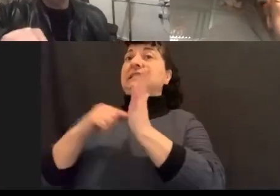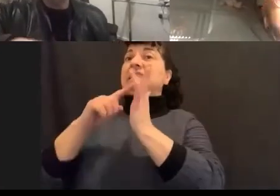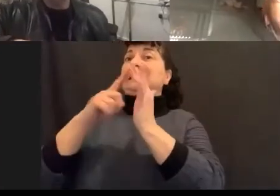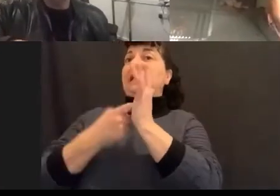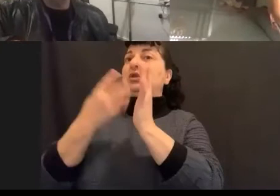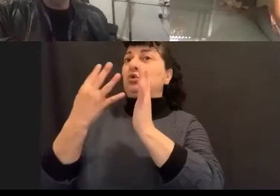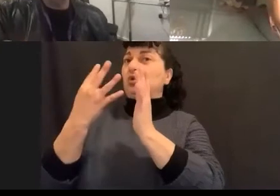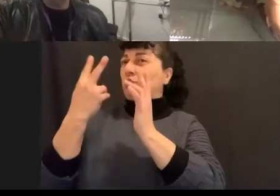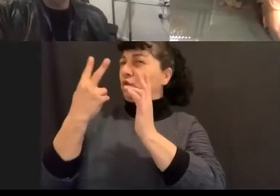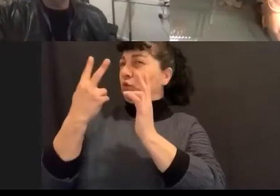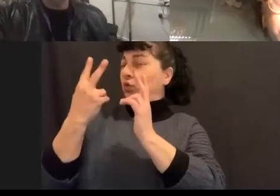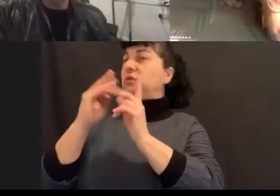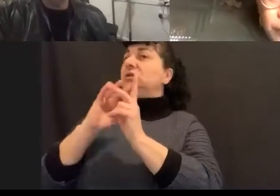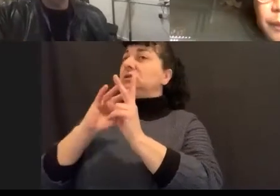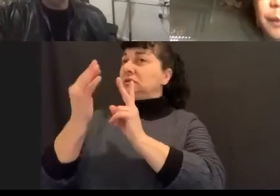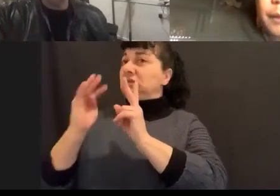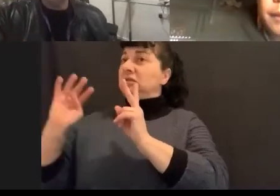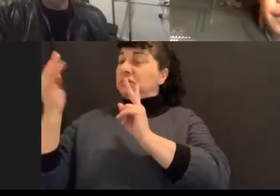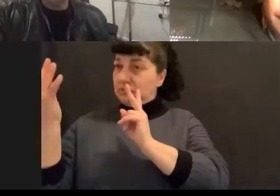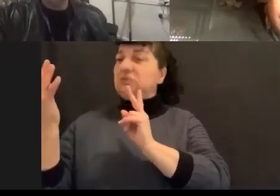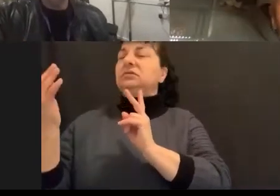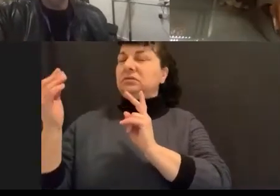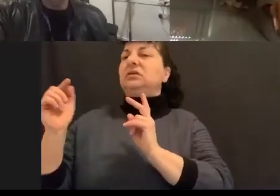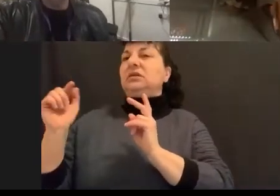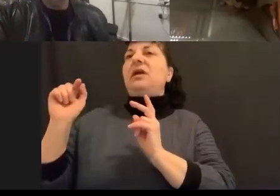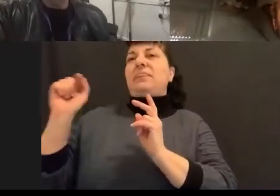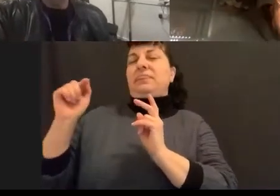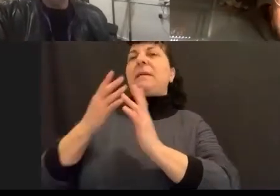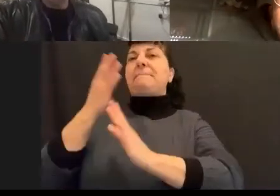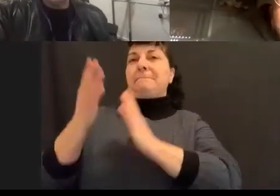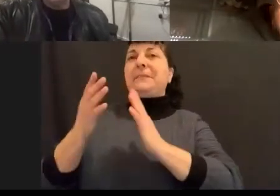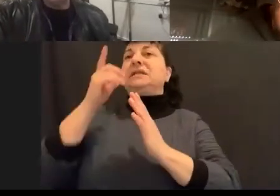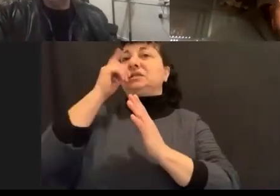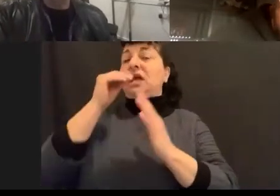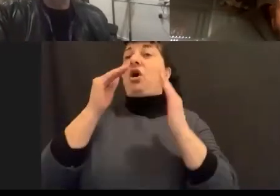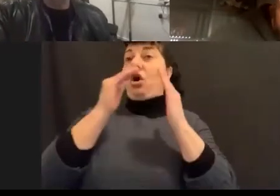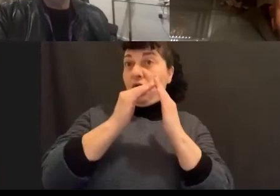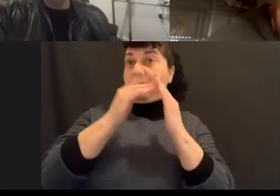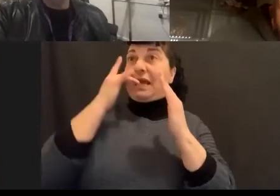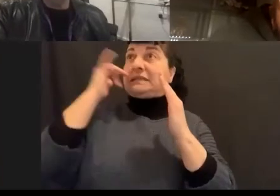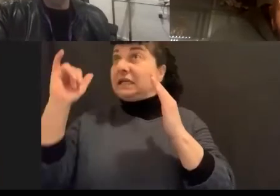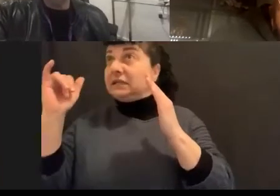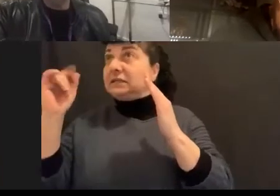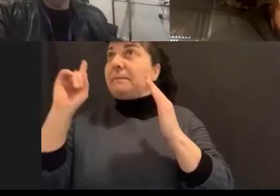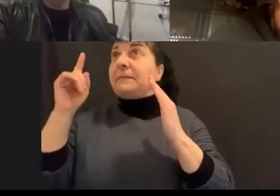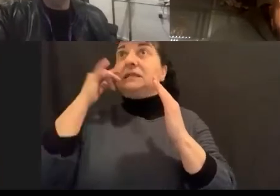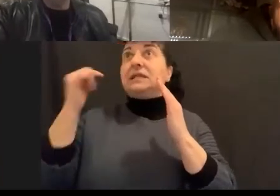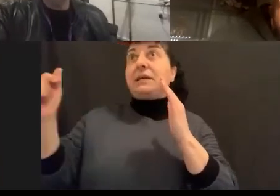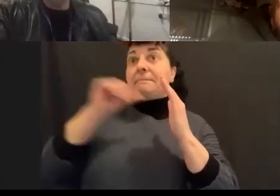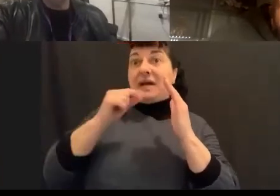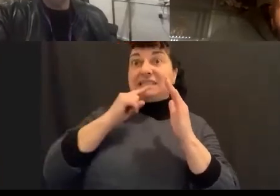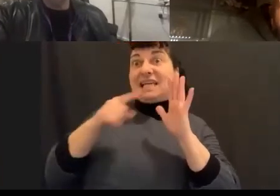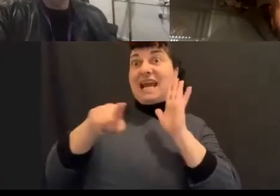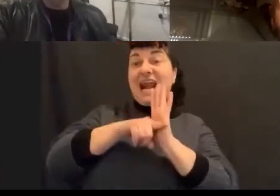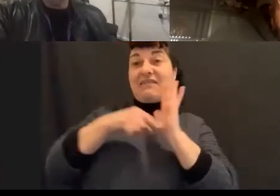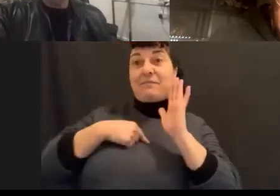is stop and stay, get the first test results back. Then likely, unfortunately, with schools, we usually have to go the full